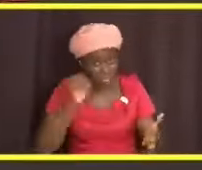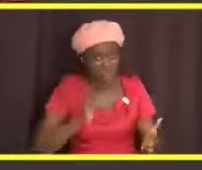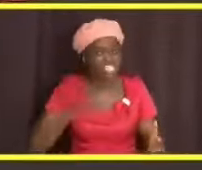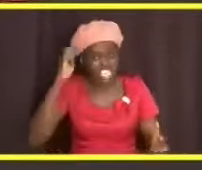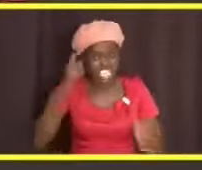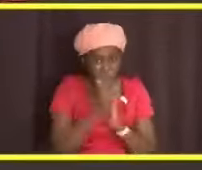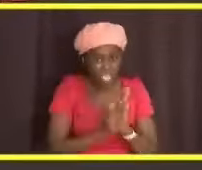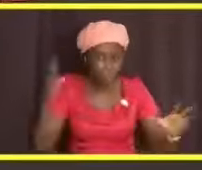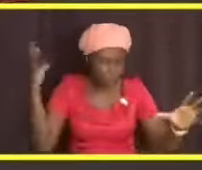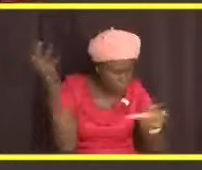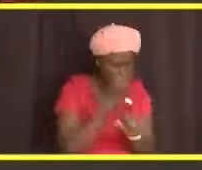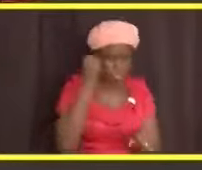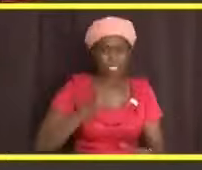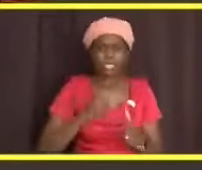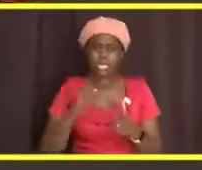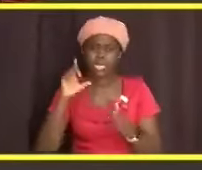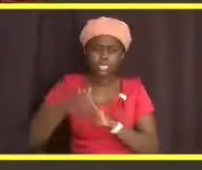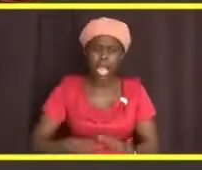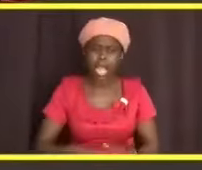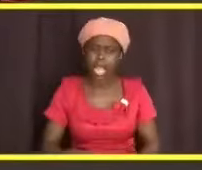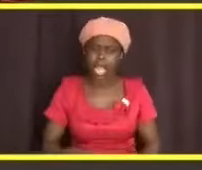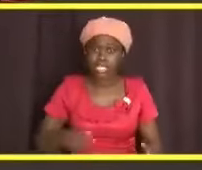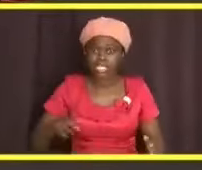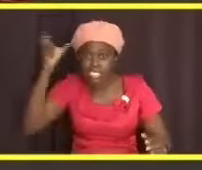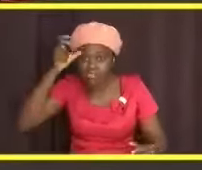The whole thing started as an ordinary headache.